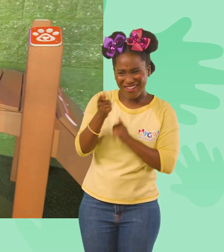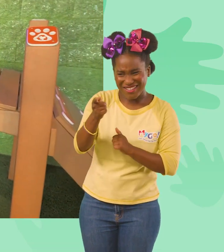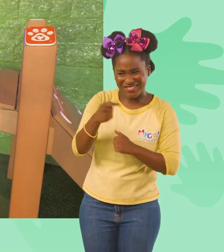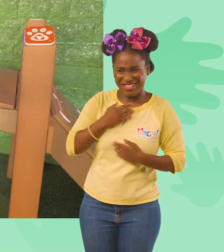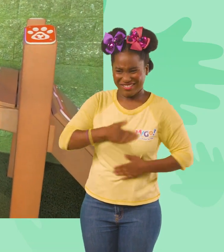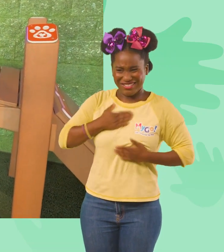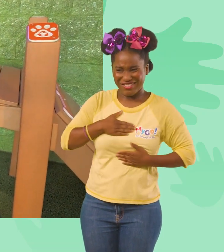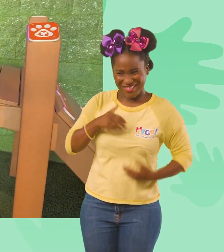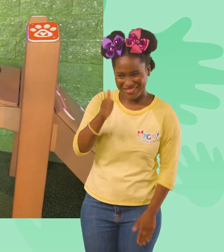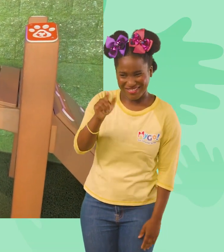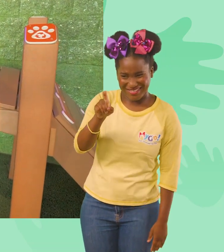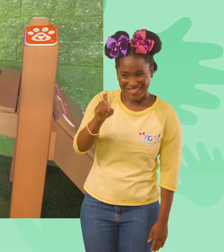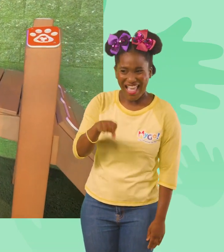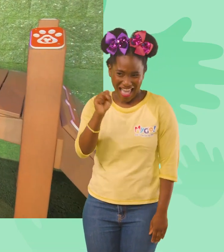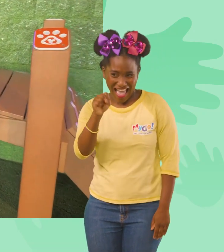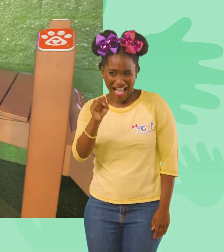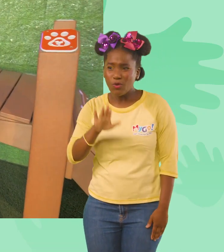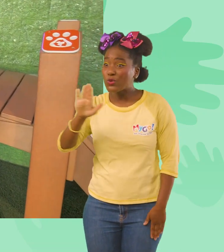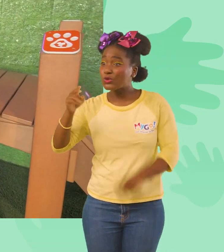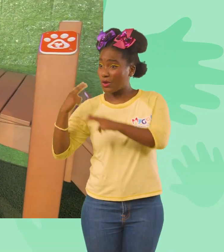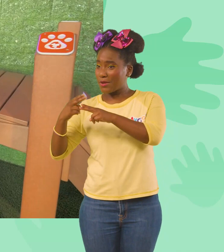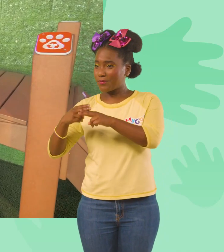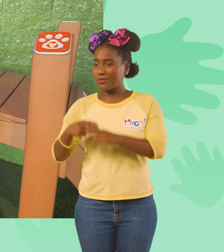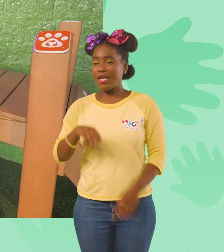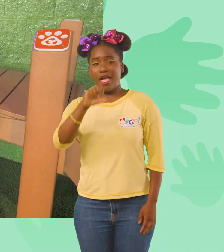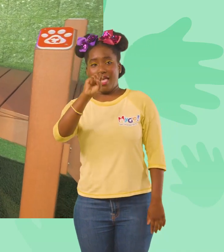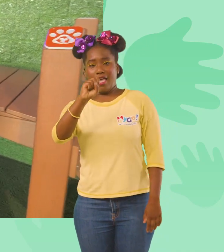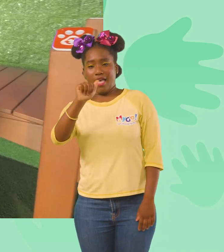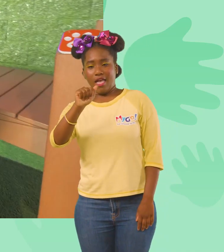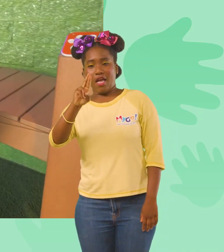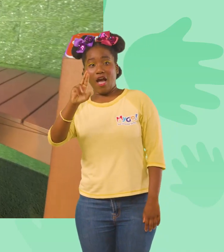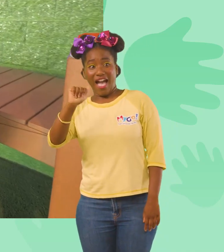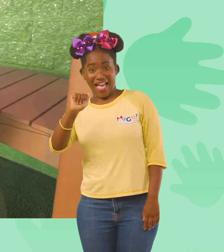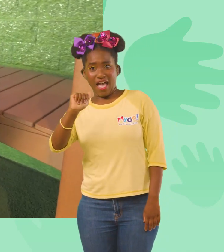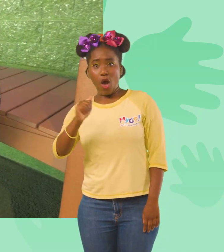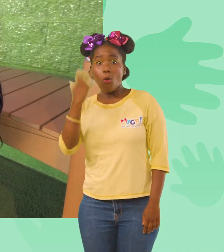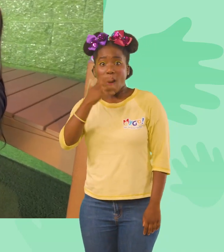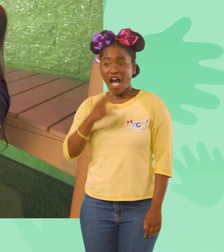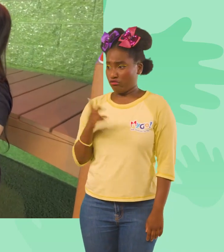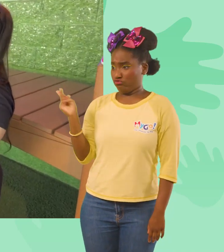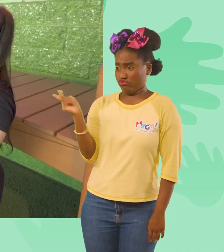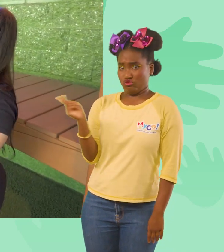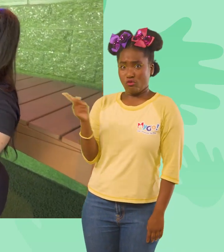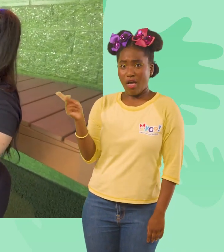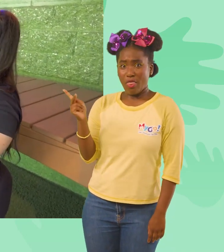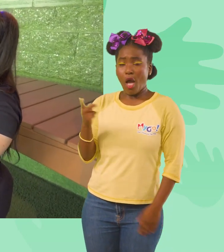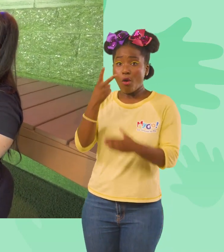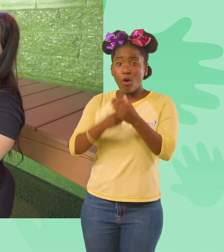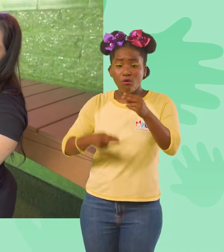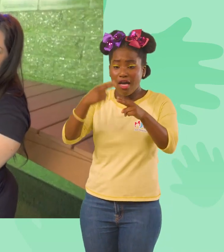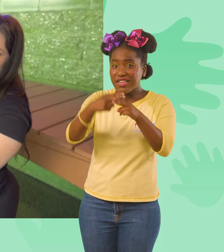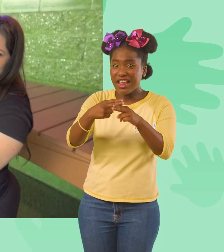Are you having fun? Yeah, what's your name? Sarah. Ooh, this is Sarah and Sadie. Both of them start